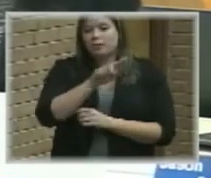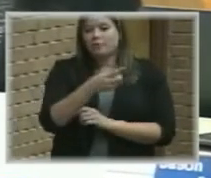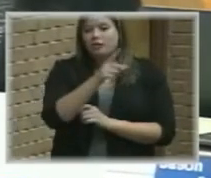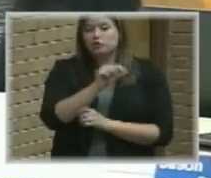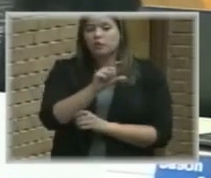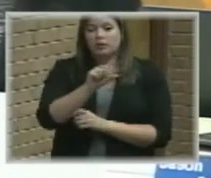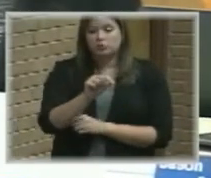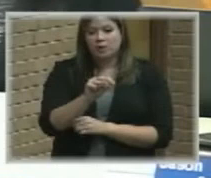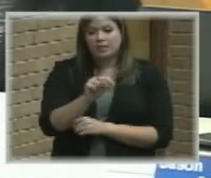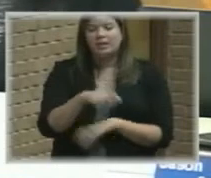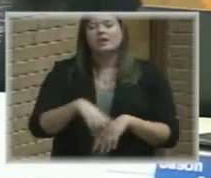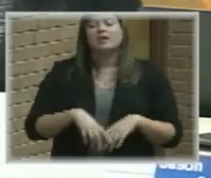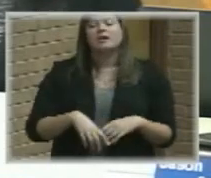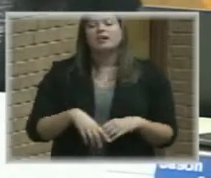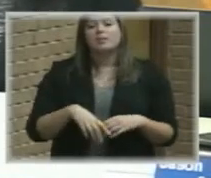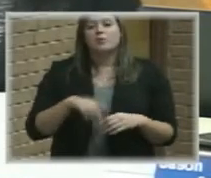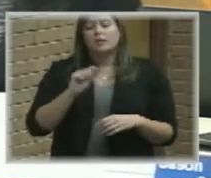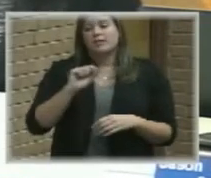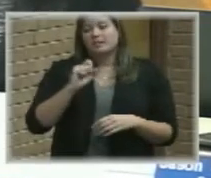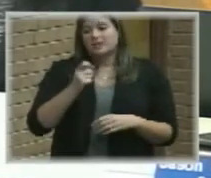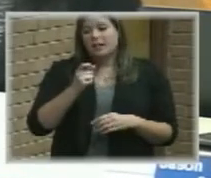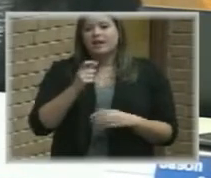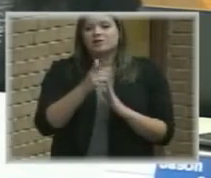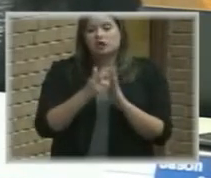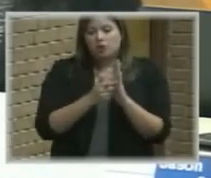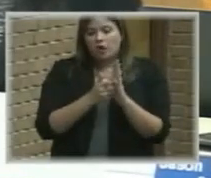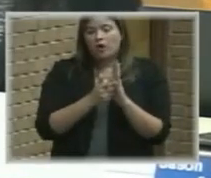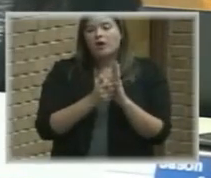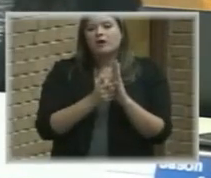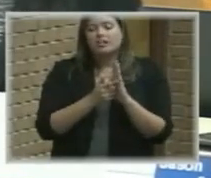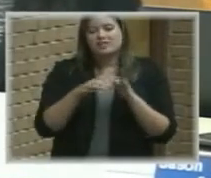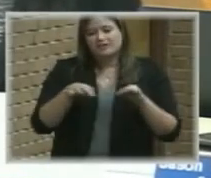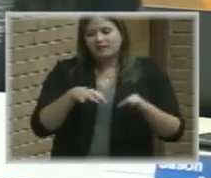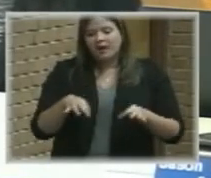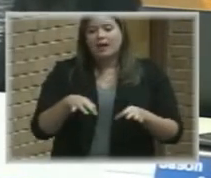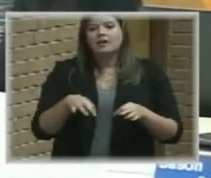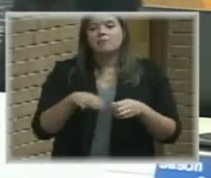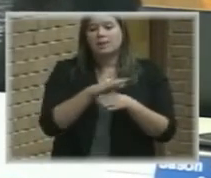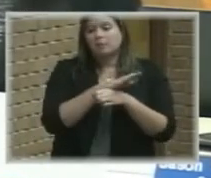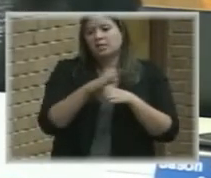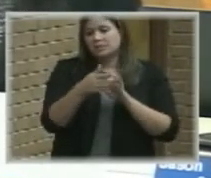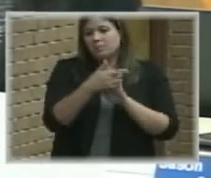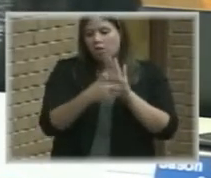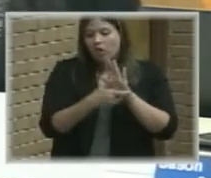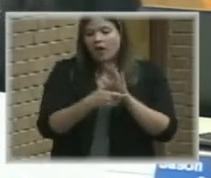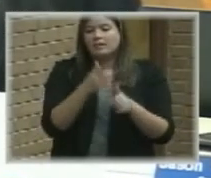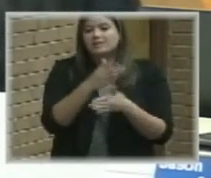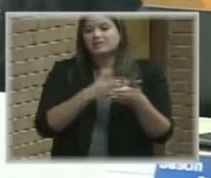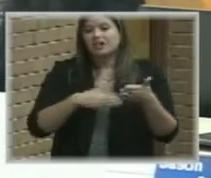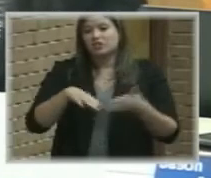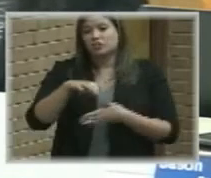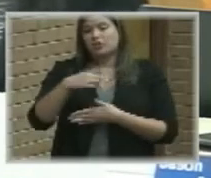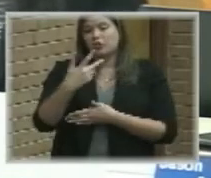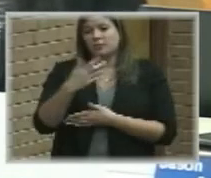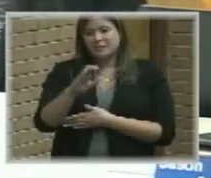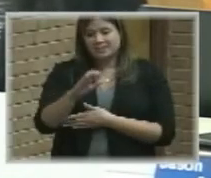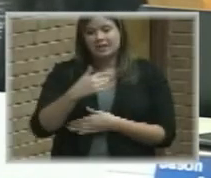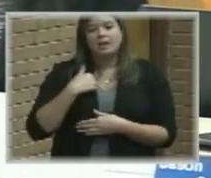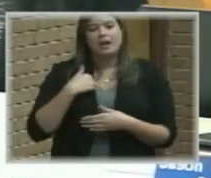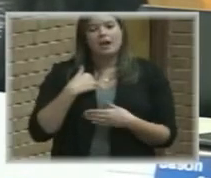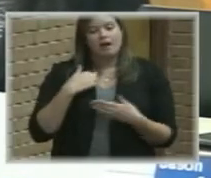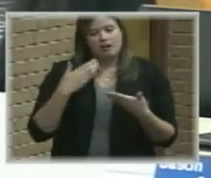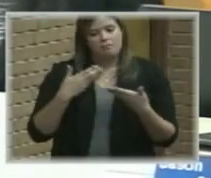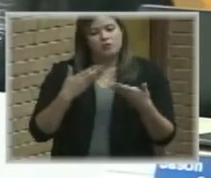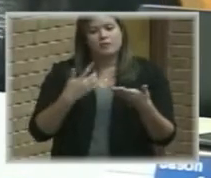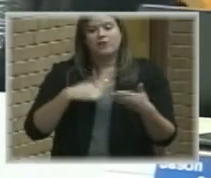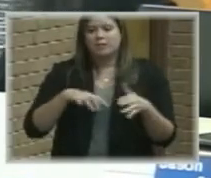exceed tax levy limit as defined by the General Municipal Law, Section 3C. I move that we adopt the